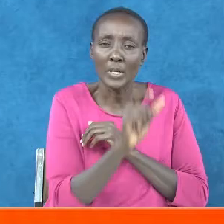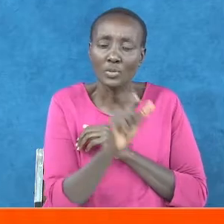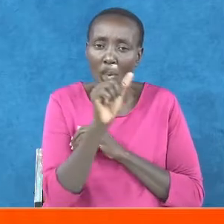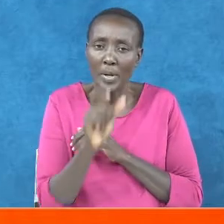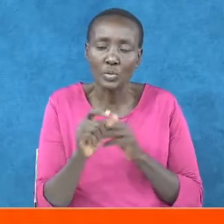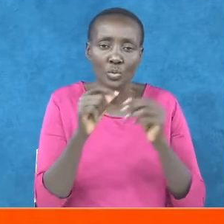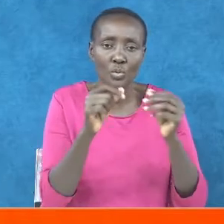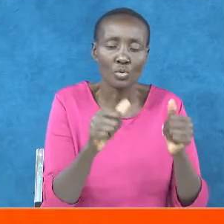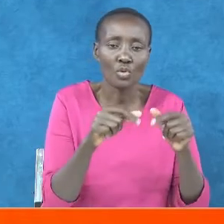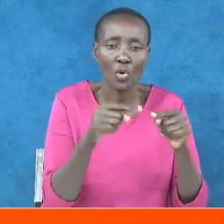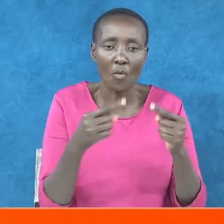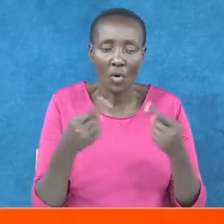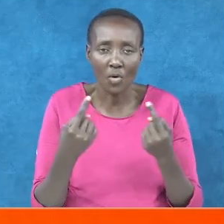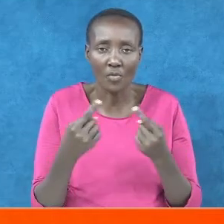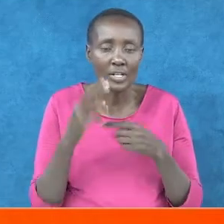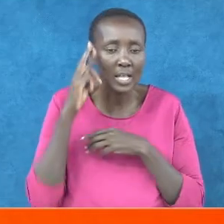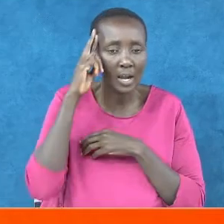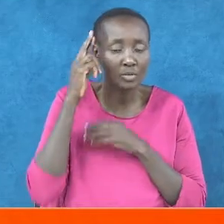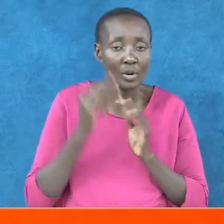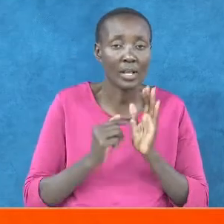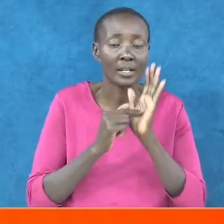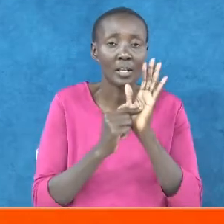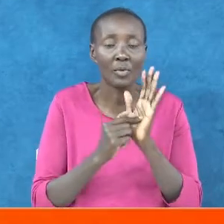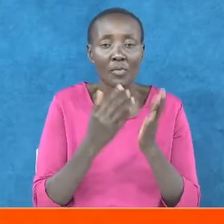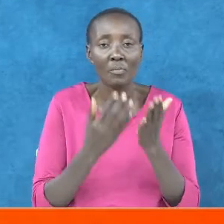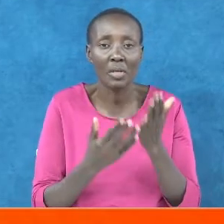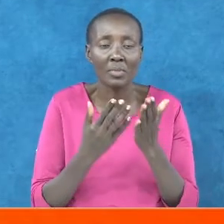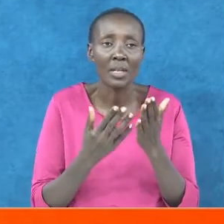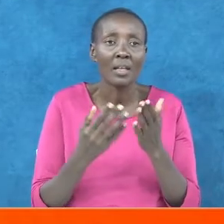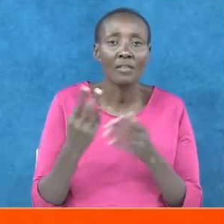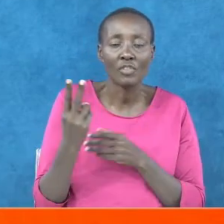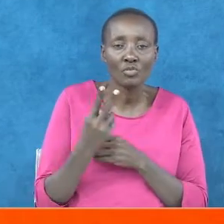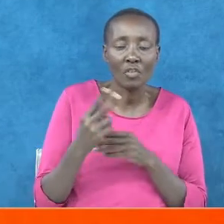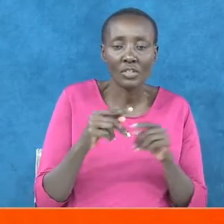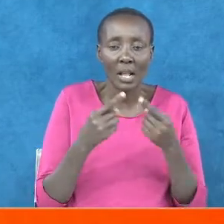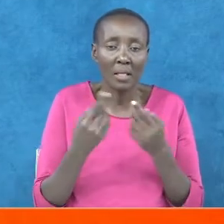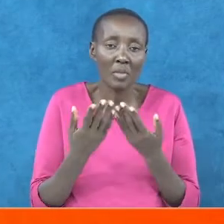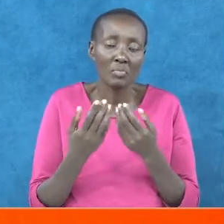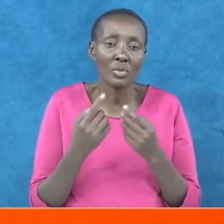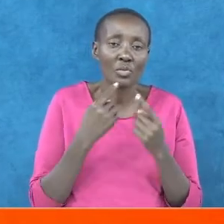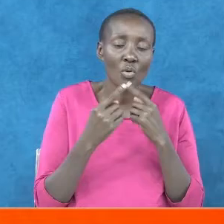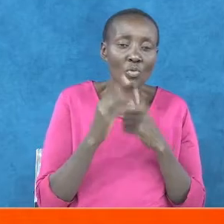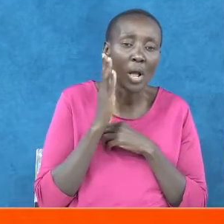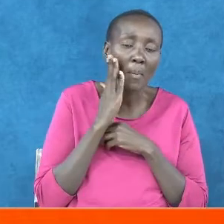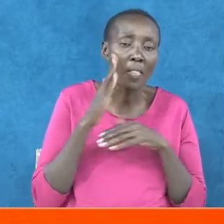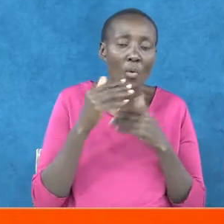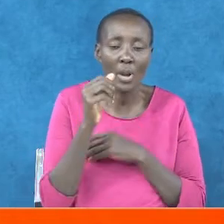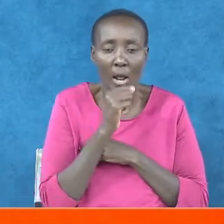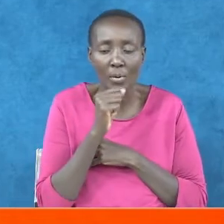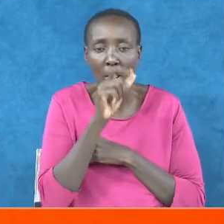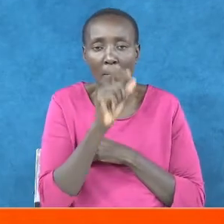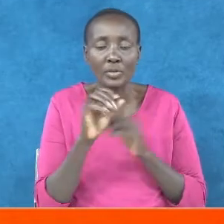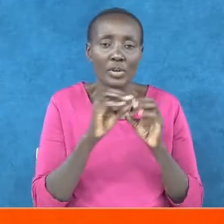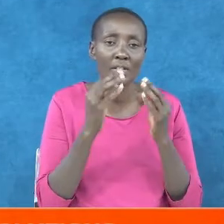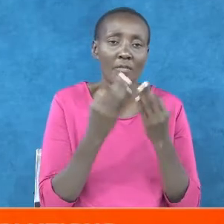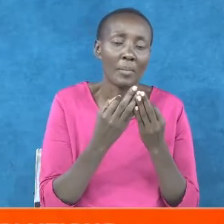a conflict. And that is where you see, for example, if it's two brothers fighting, they'll go to their mother or they'll go to an older person in the family to give them